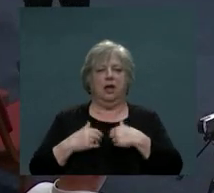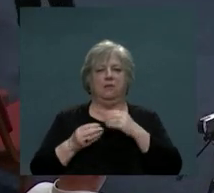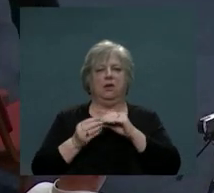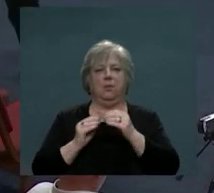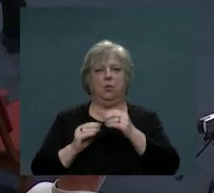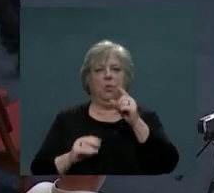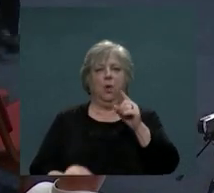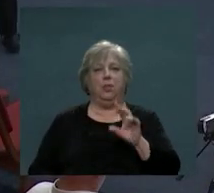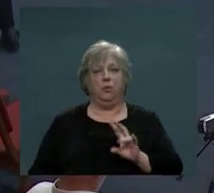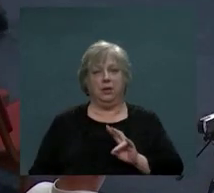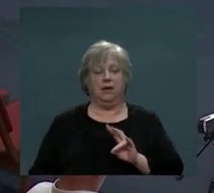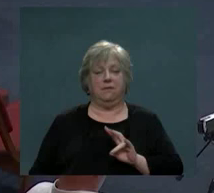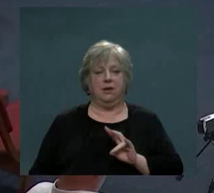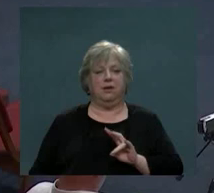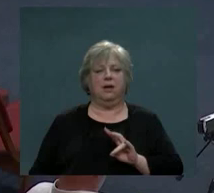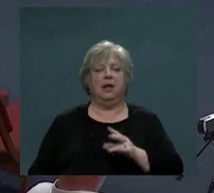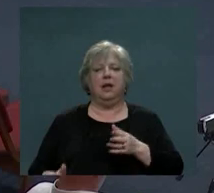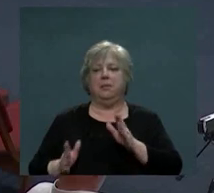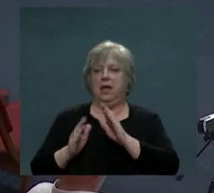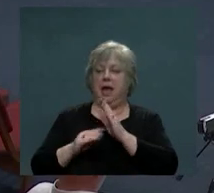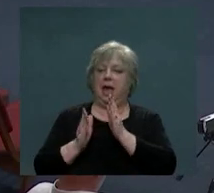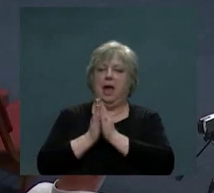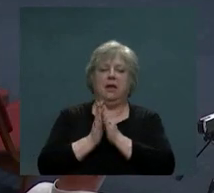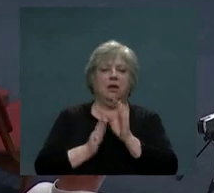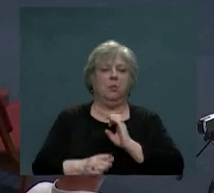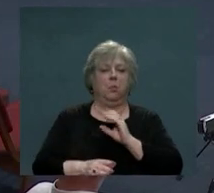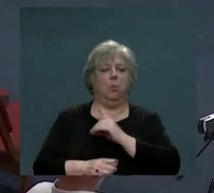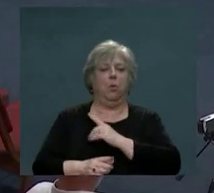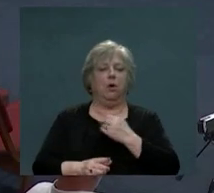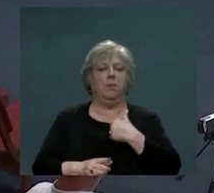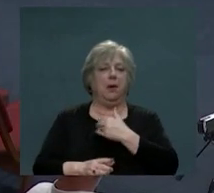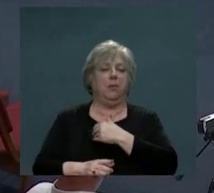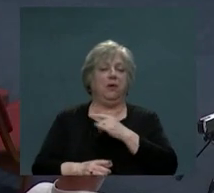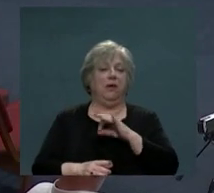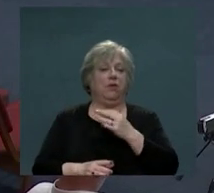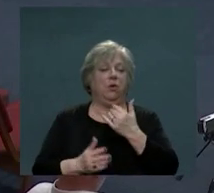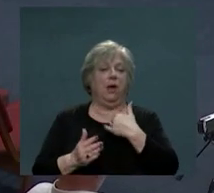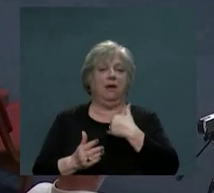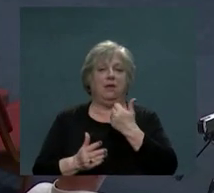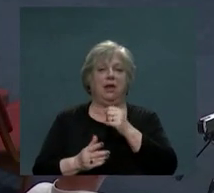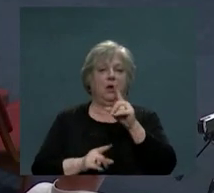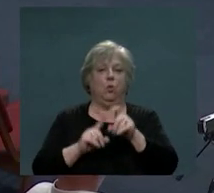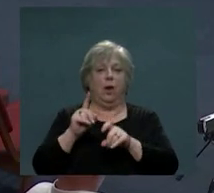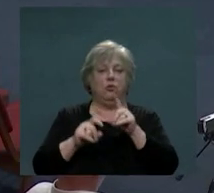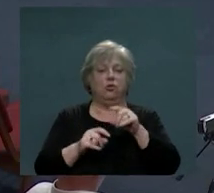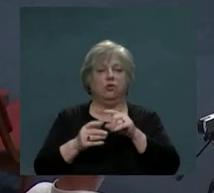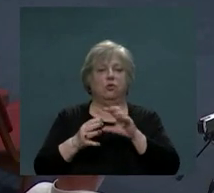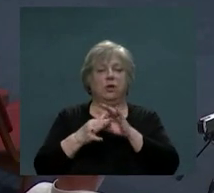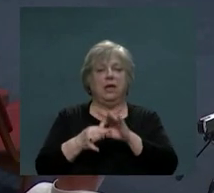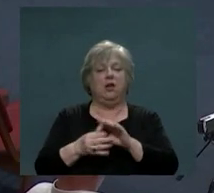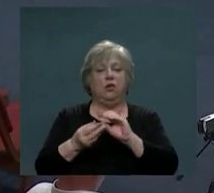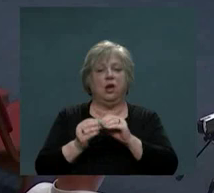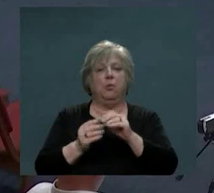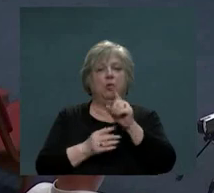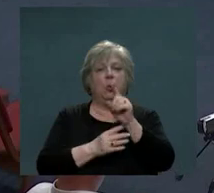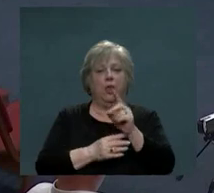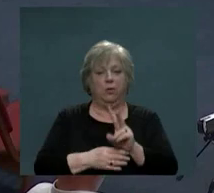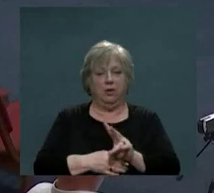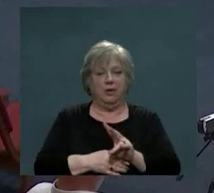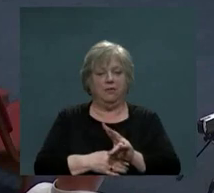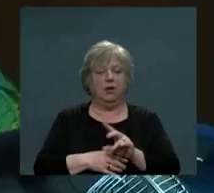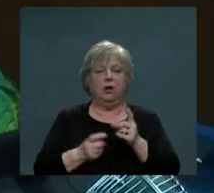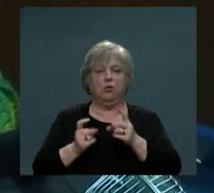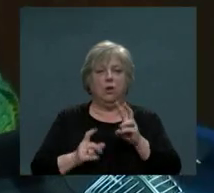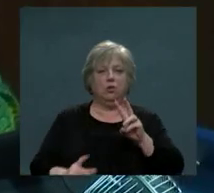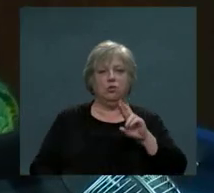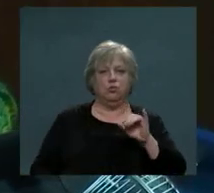items 1 through 7. Let me ask board members whether you have any questions on items 1 through 7. Director Wright, you're